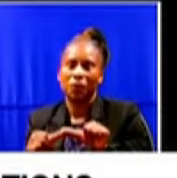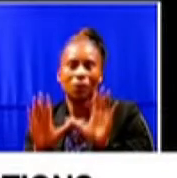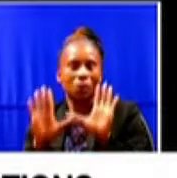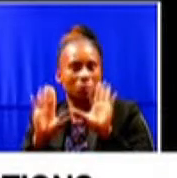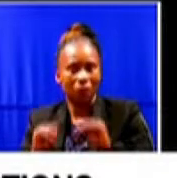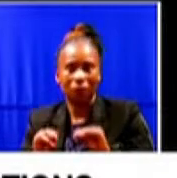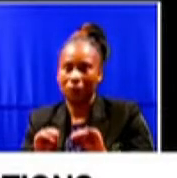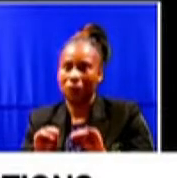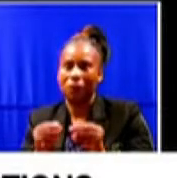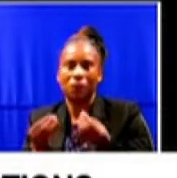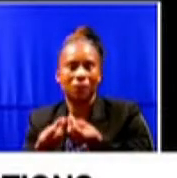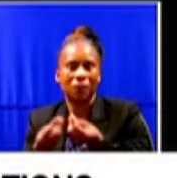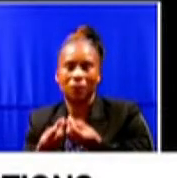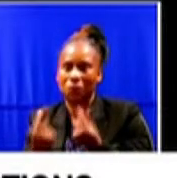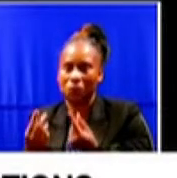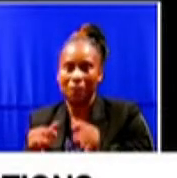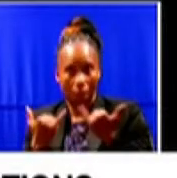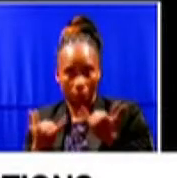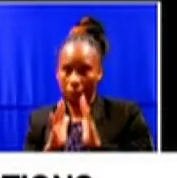Please.